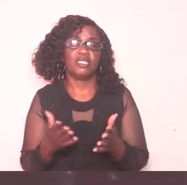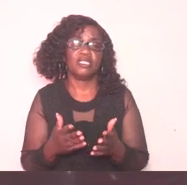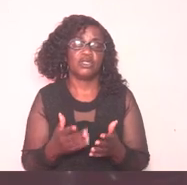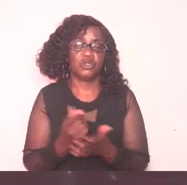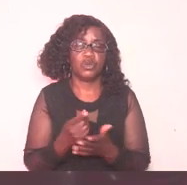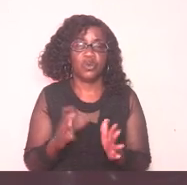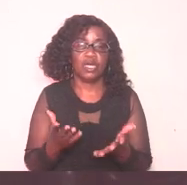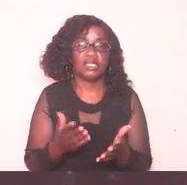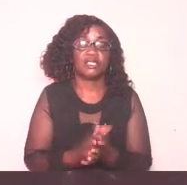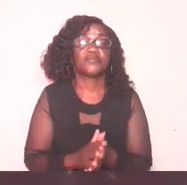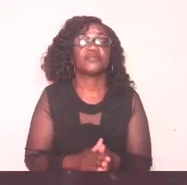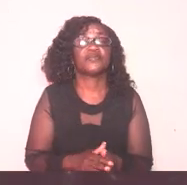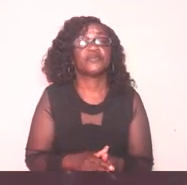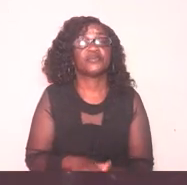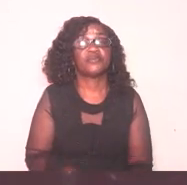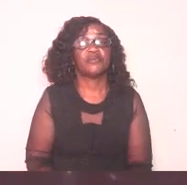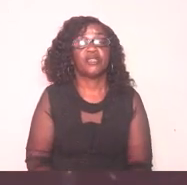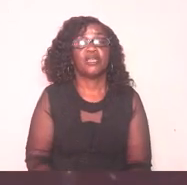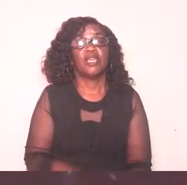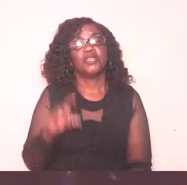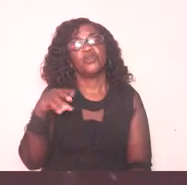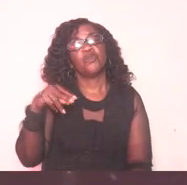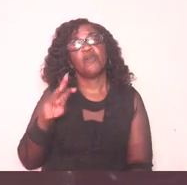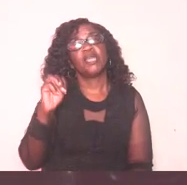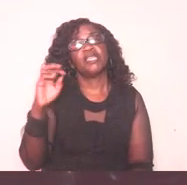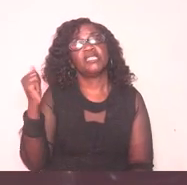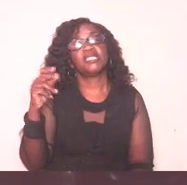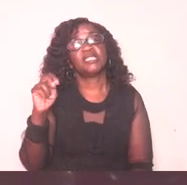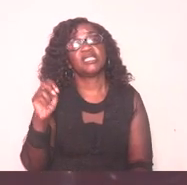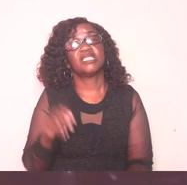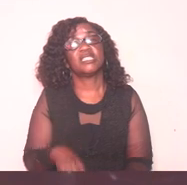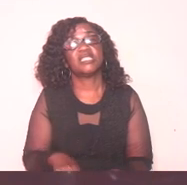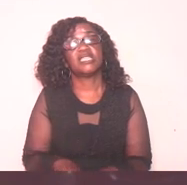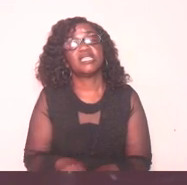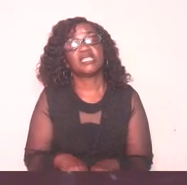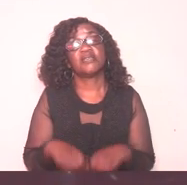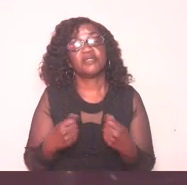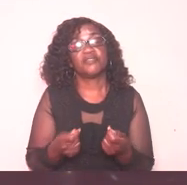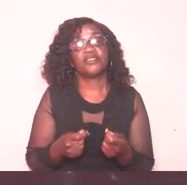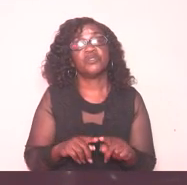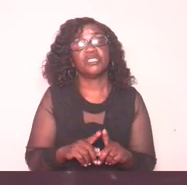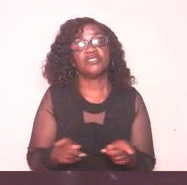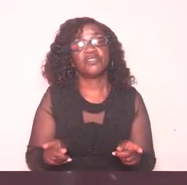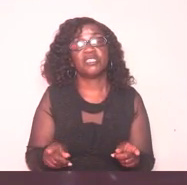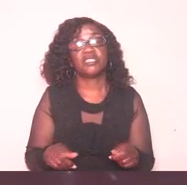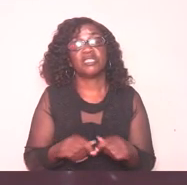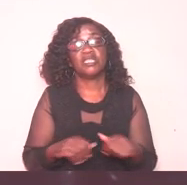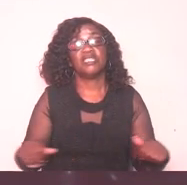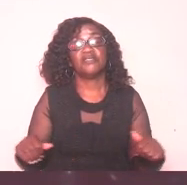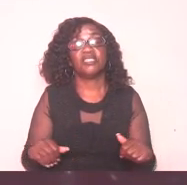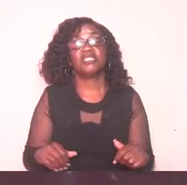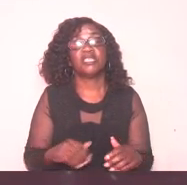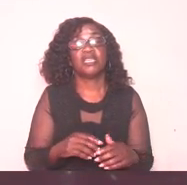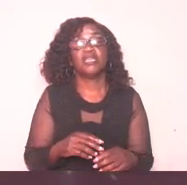in our side of the house? We bring what we call humanity, right? We come and we give you the distinction around circles of influence and